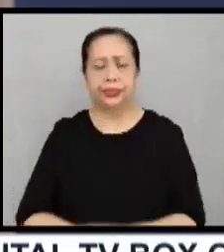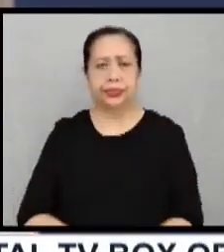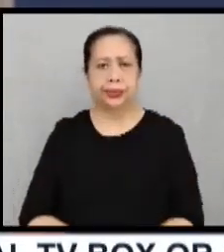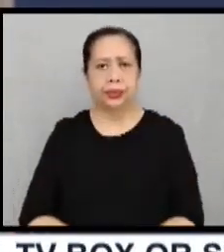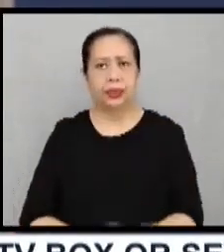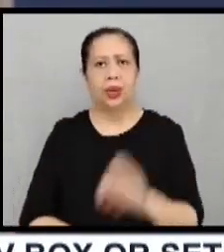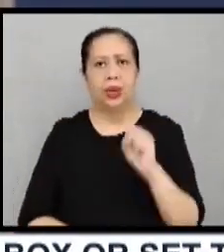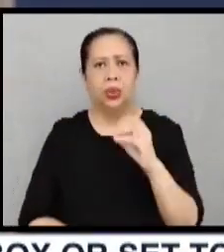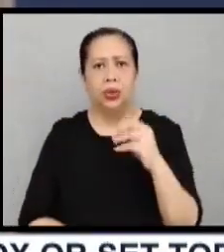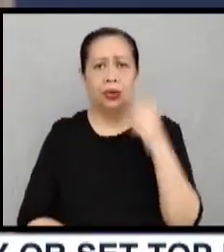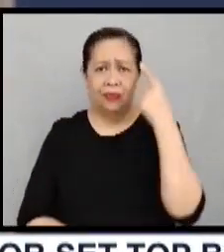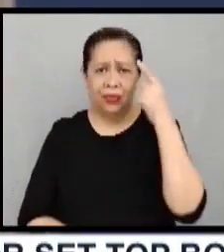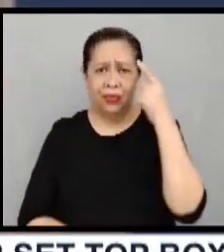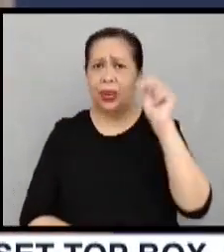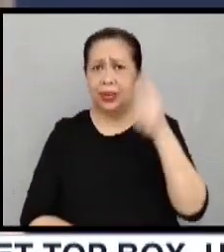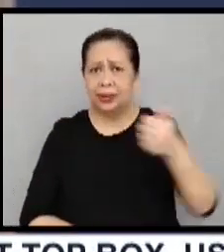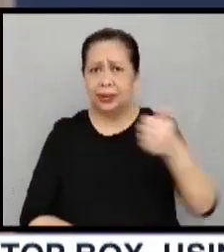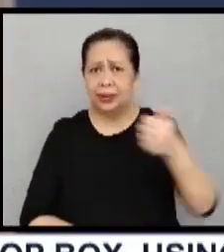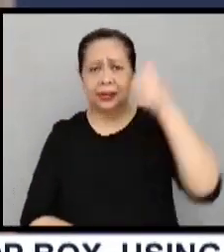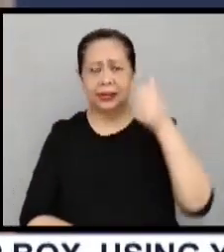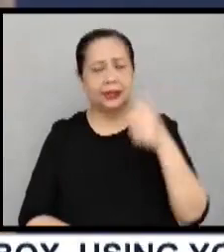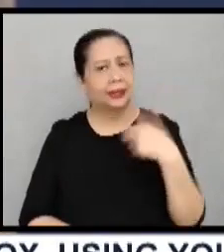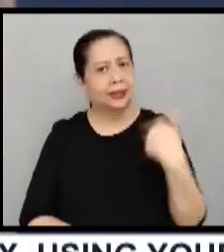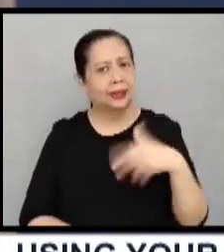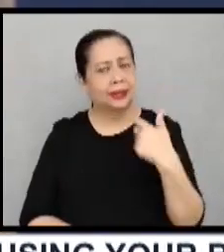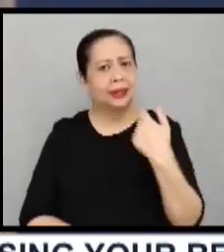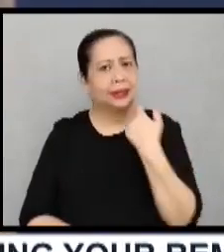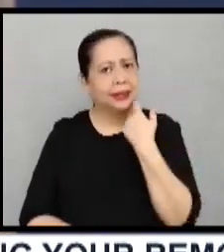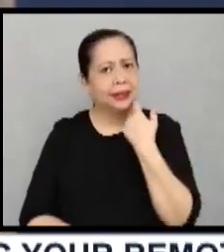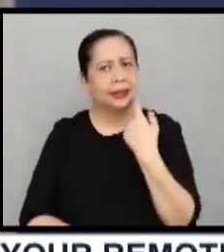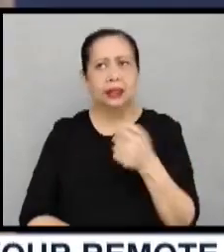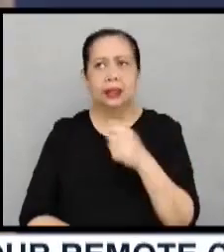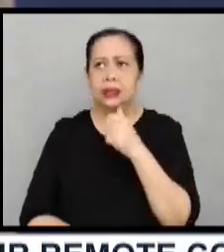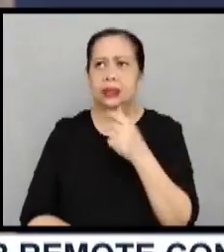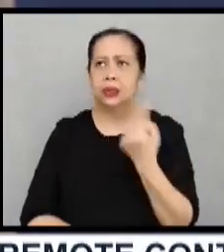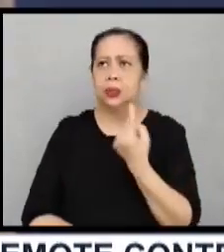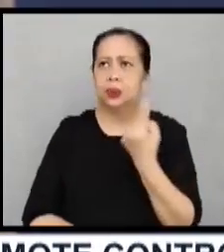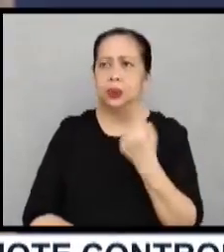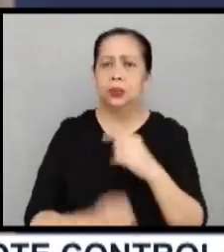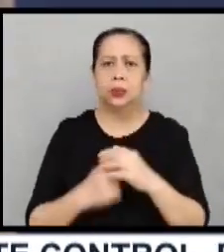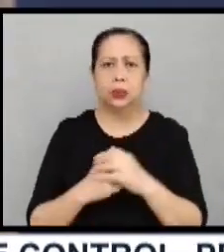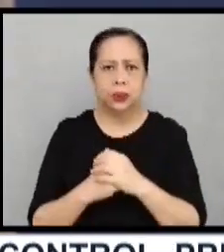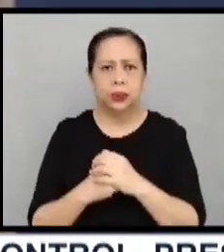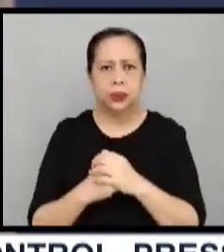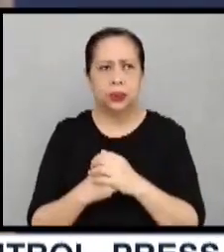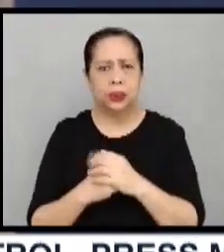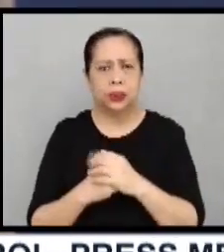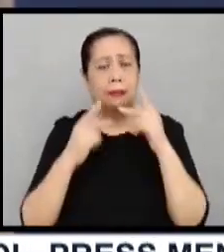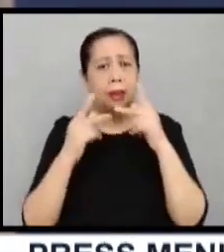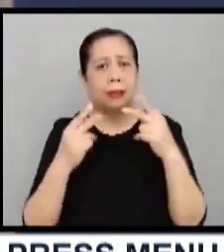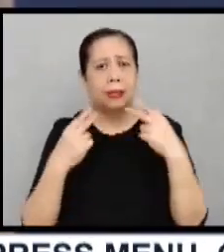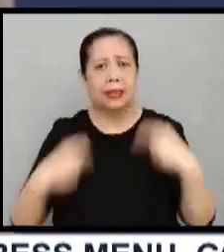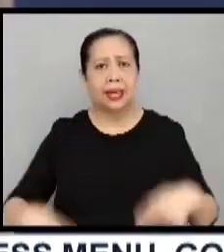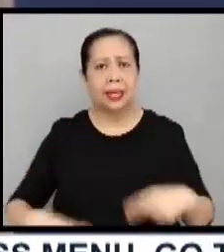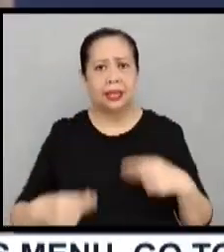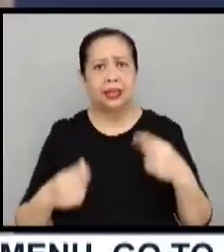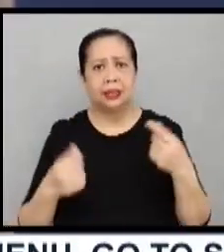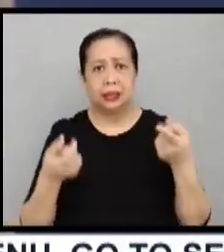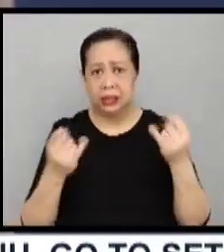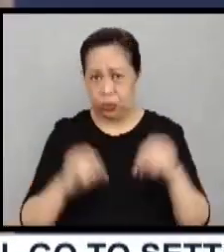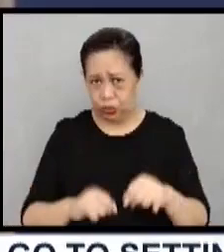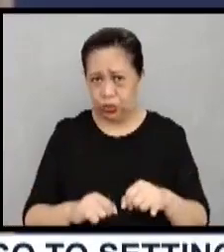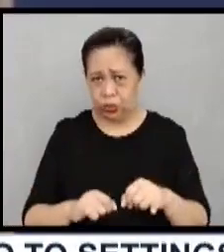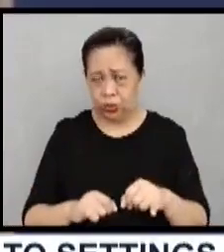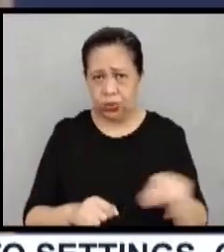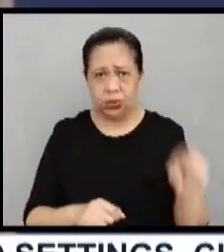the United Nations, this is, as I mentioned, it's not just a public health issue,